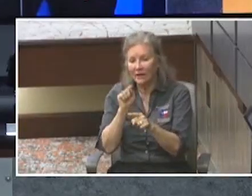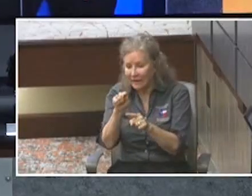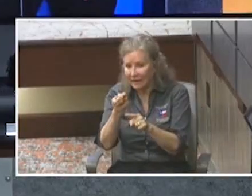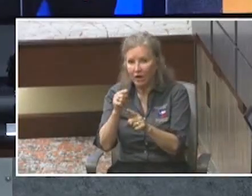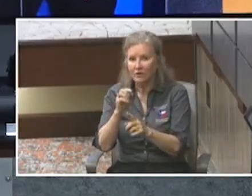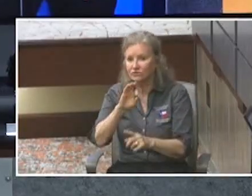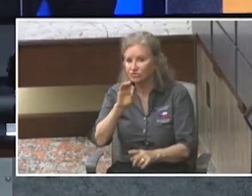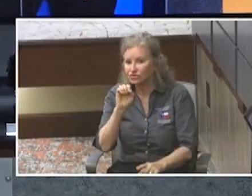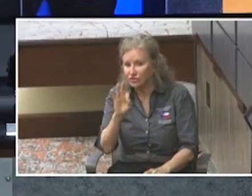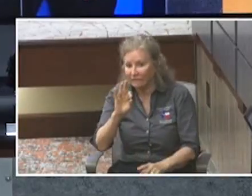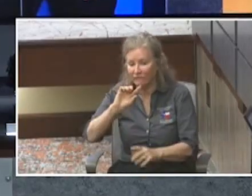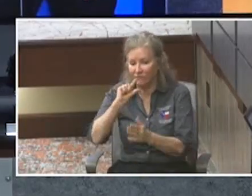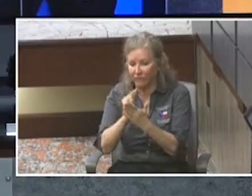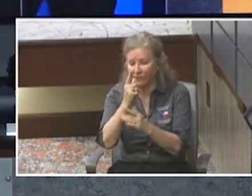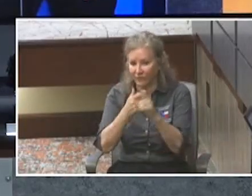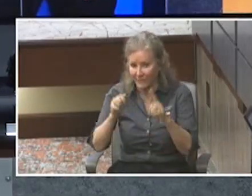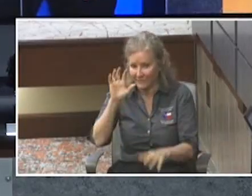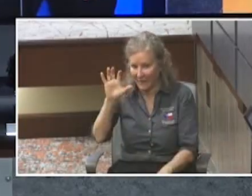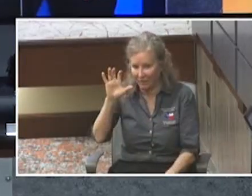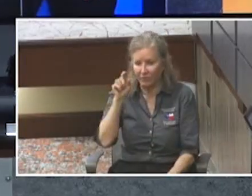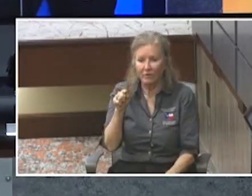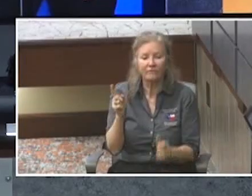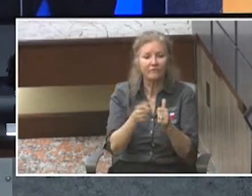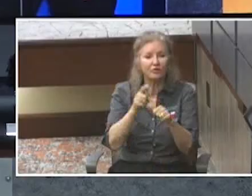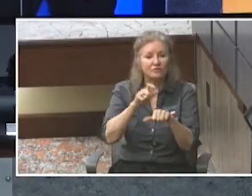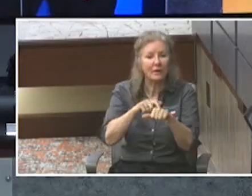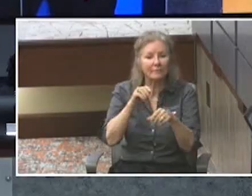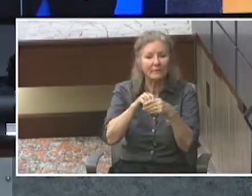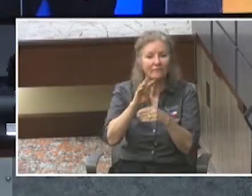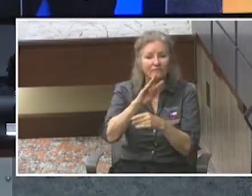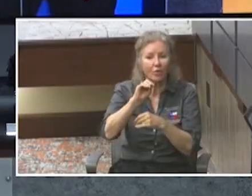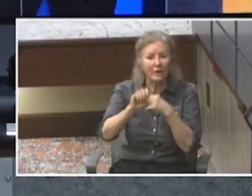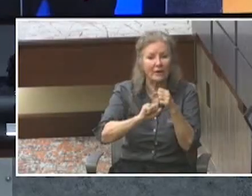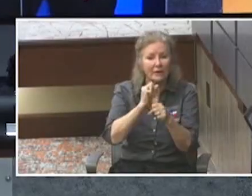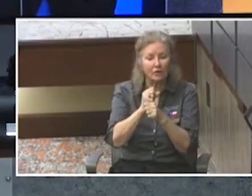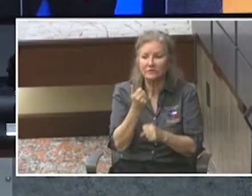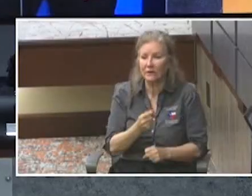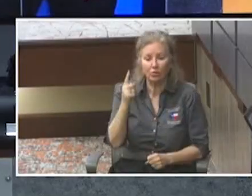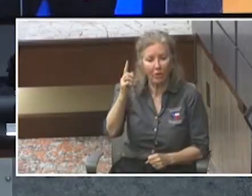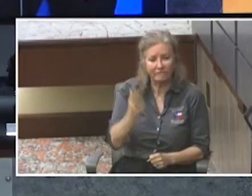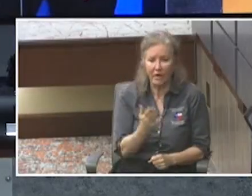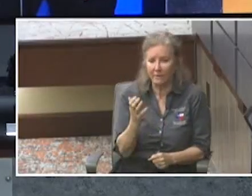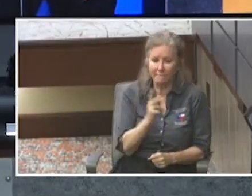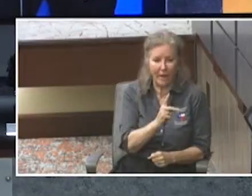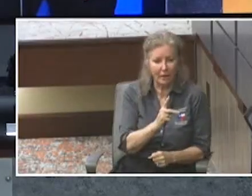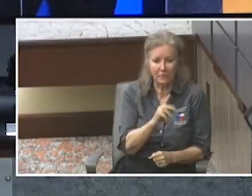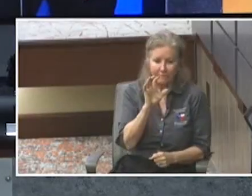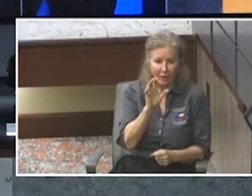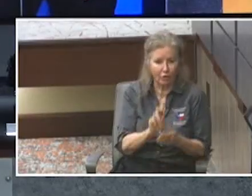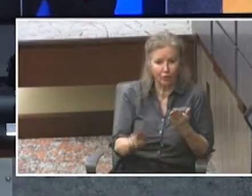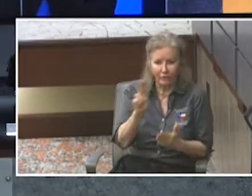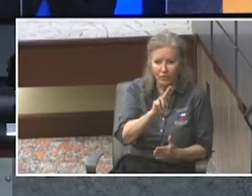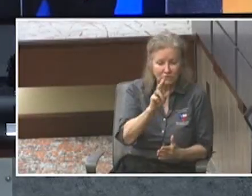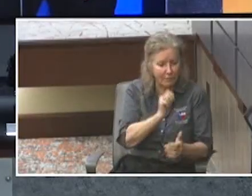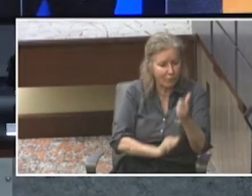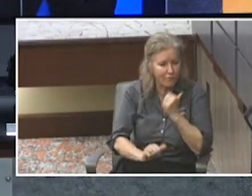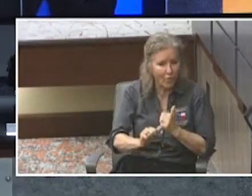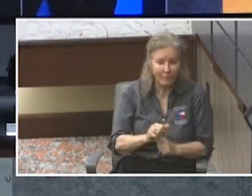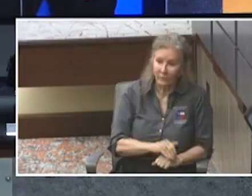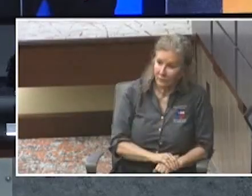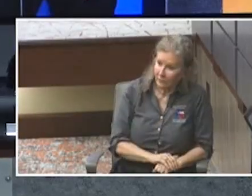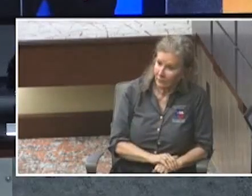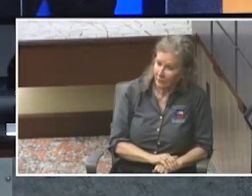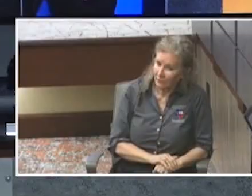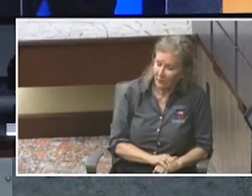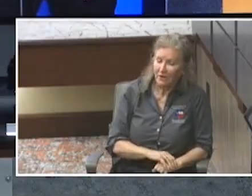alum. This was the first time in 40 years he had been invited to come back to Baylor University and perform. And Jeff said